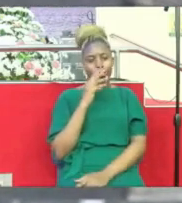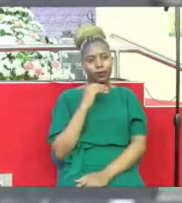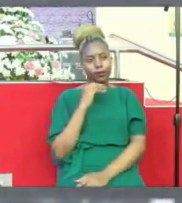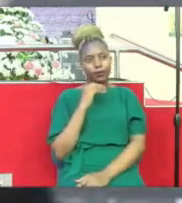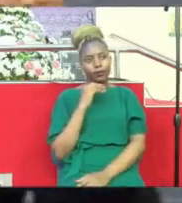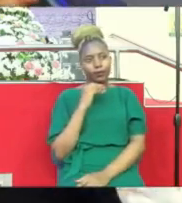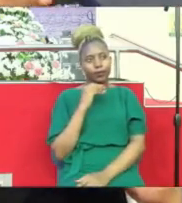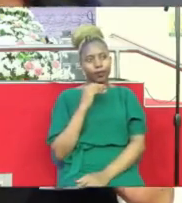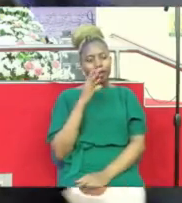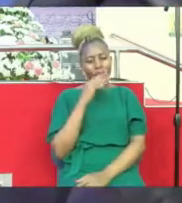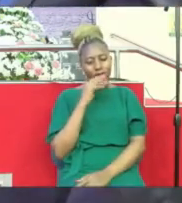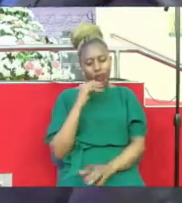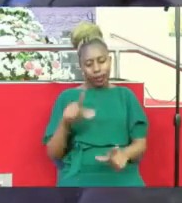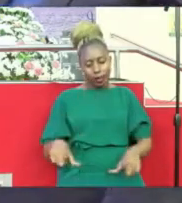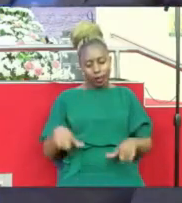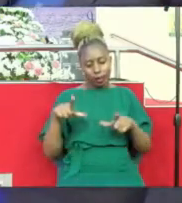and speak life.